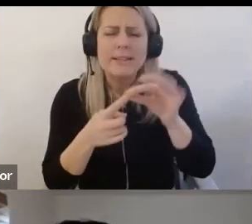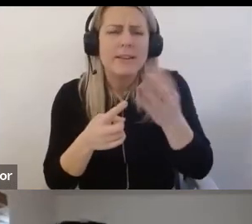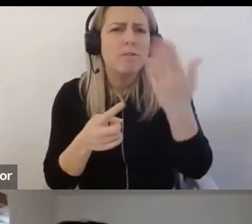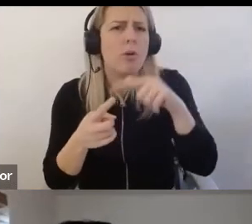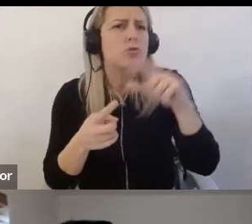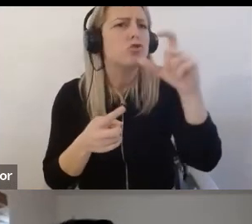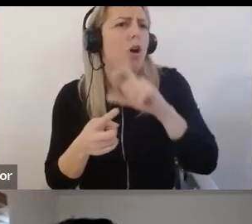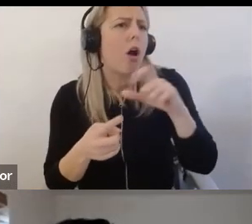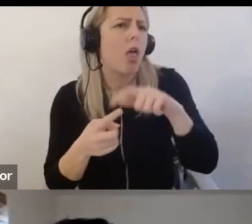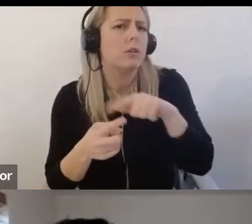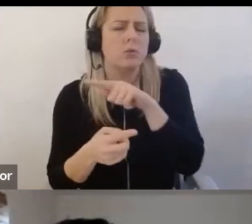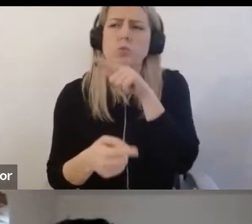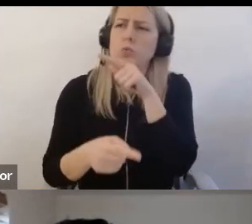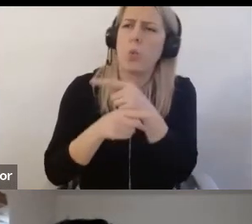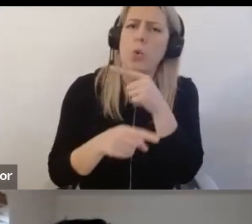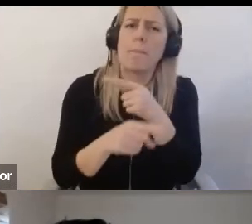about,